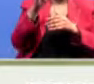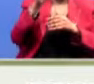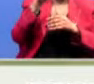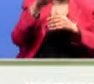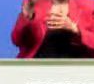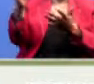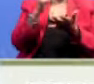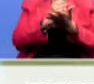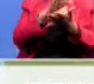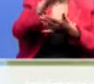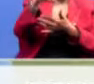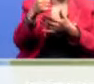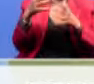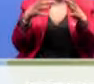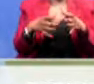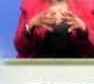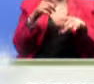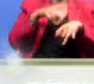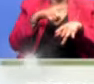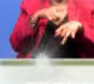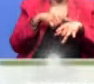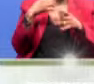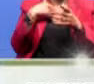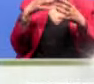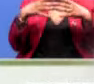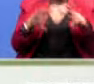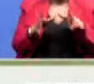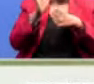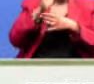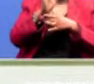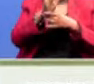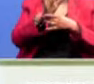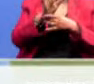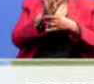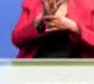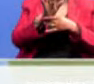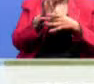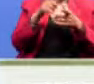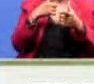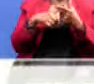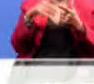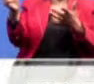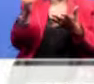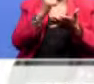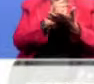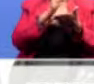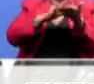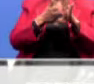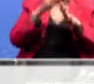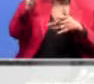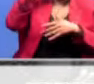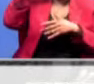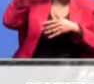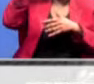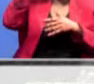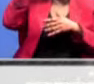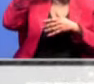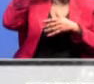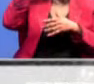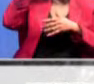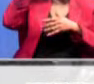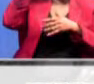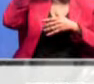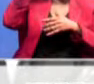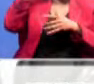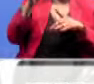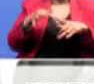teams. After kuwaweka kwa timu yao, recruitment ikikuja wanawaachiri wanakuwa askari. Especially